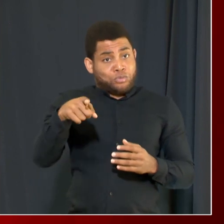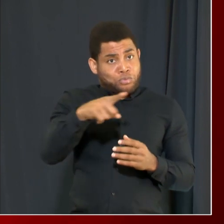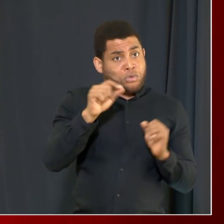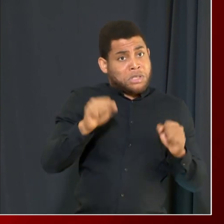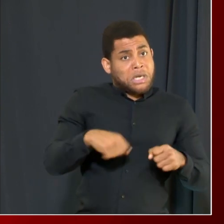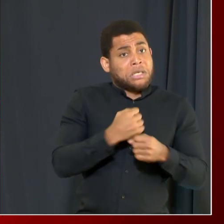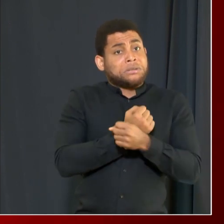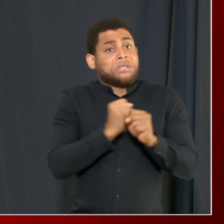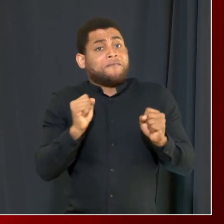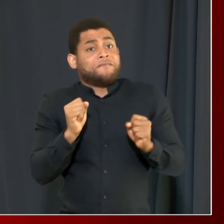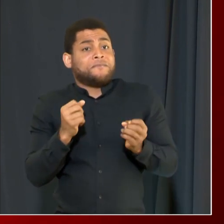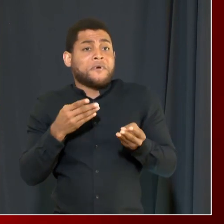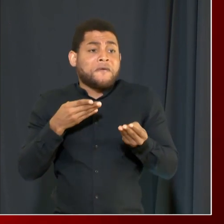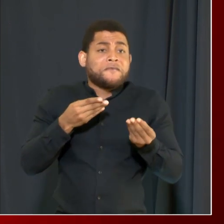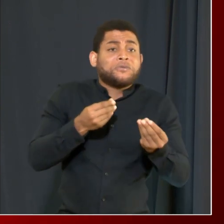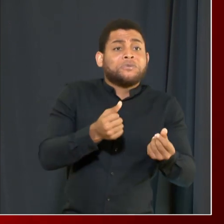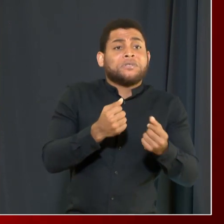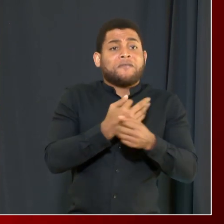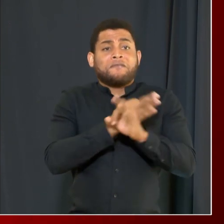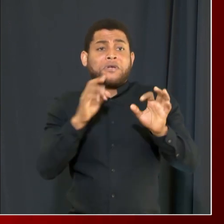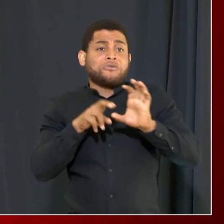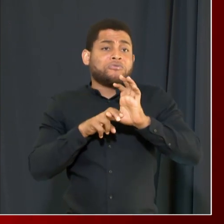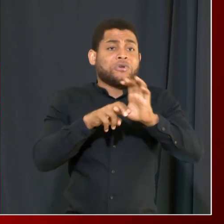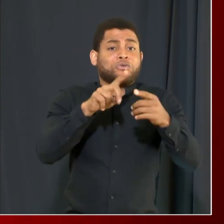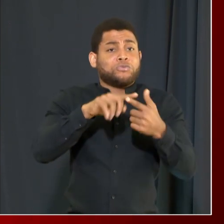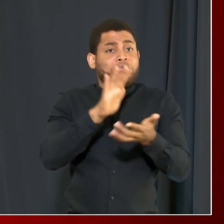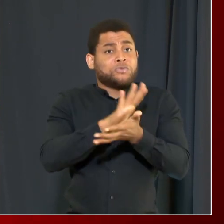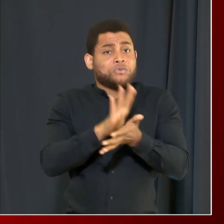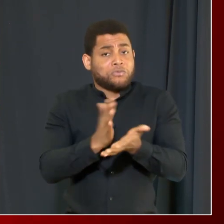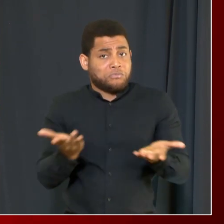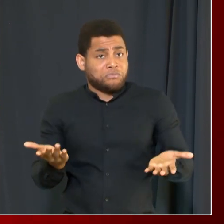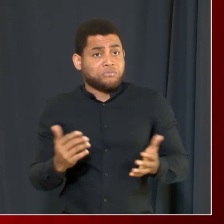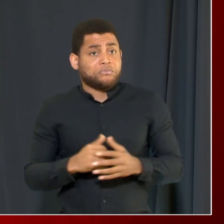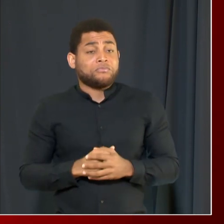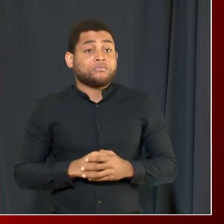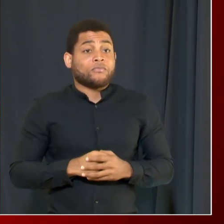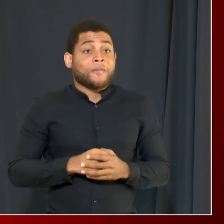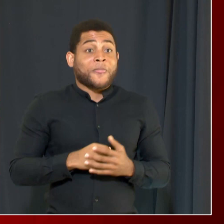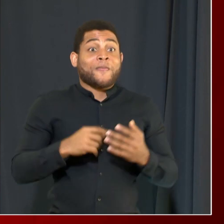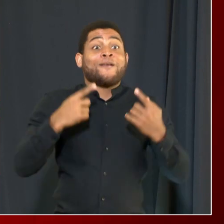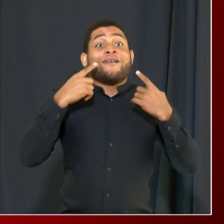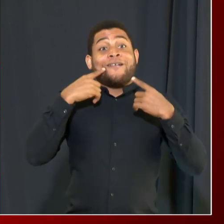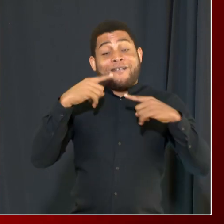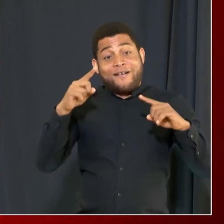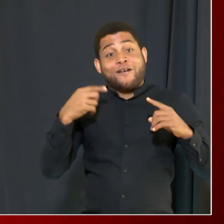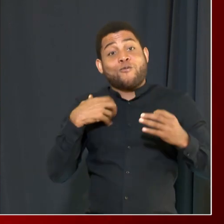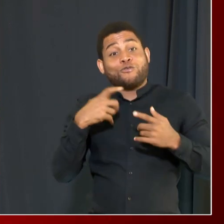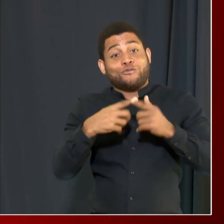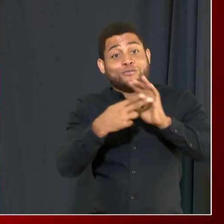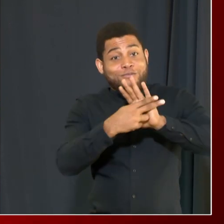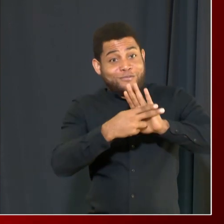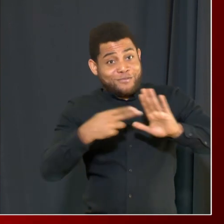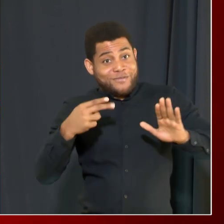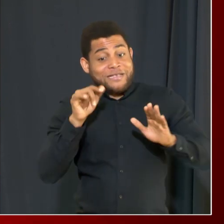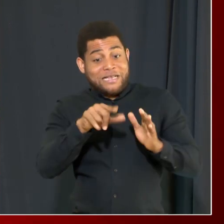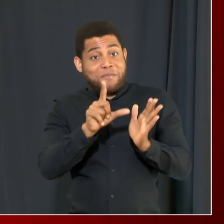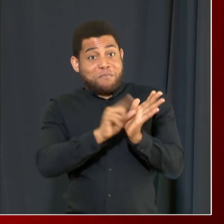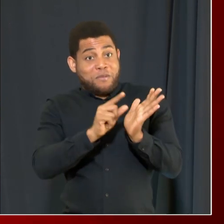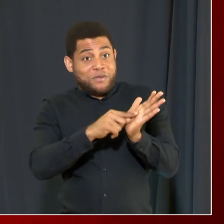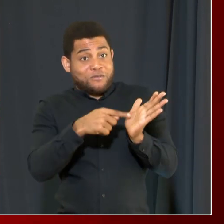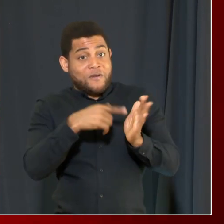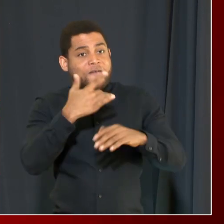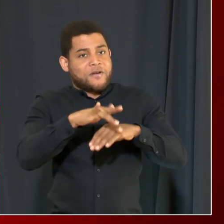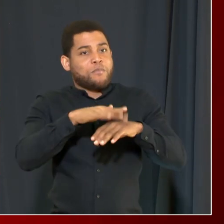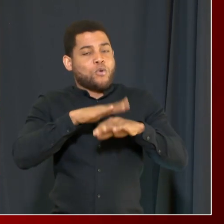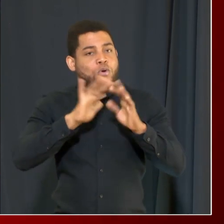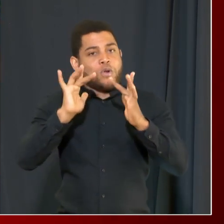efficient free ride to school. Finally, I want to highlight in this publication, which will be available online, all